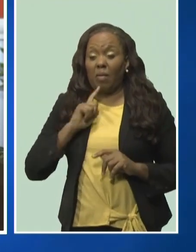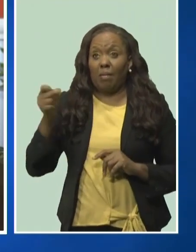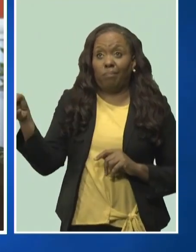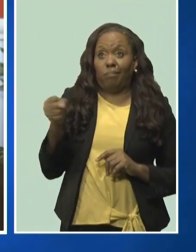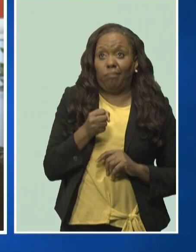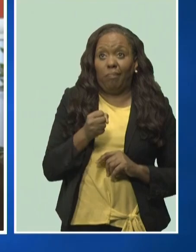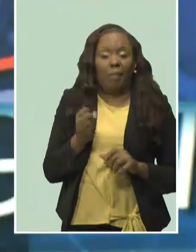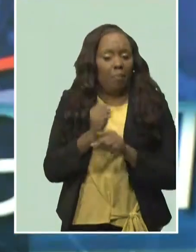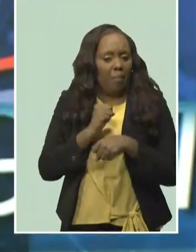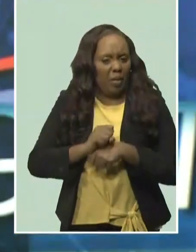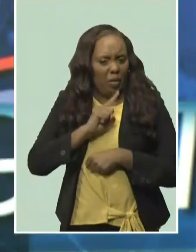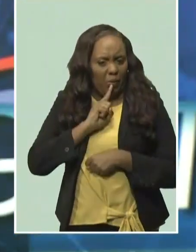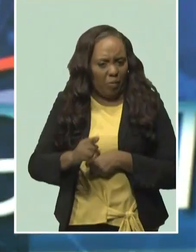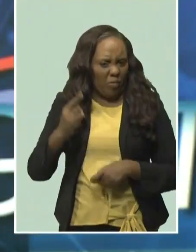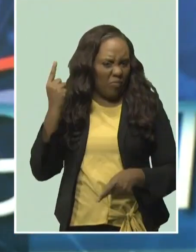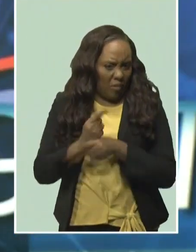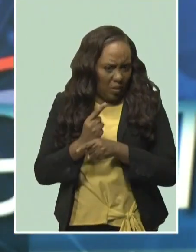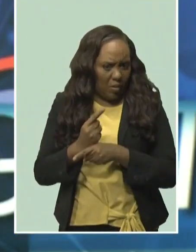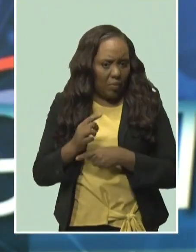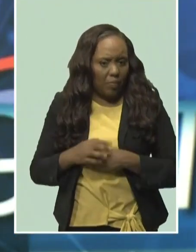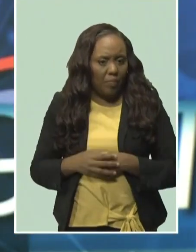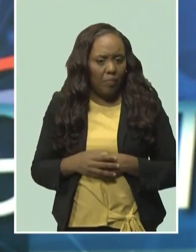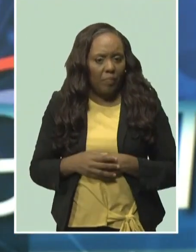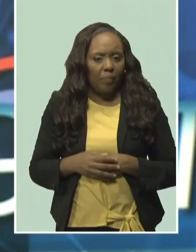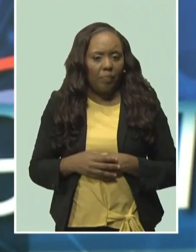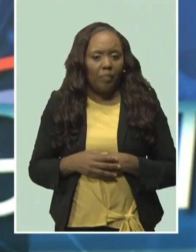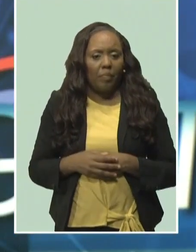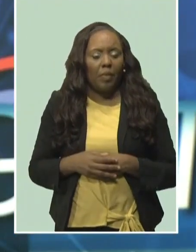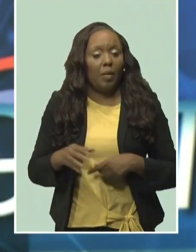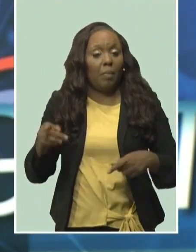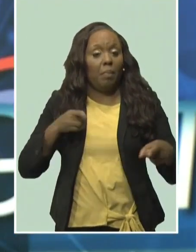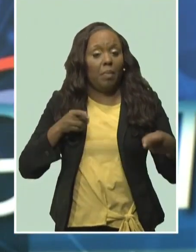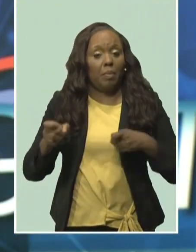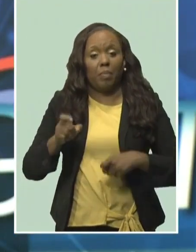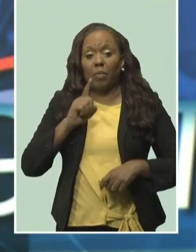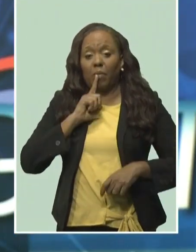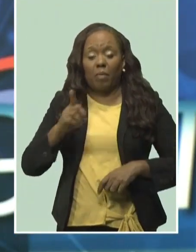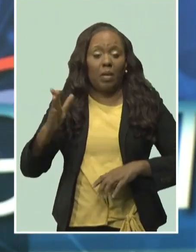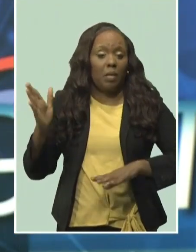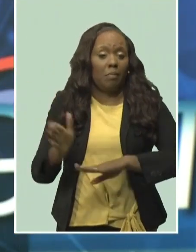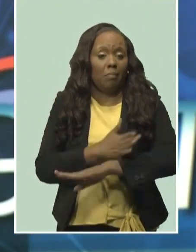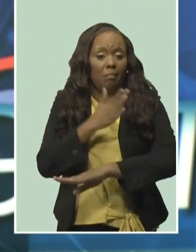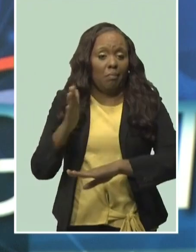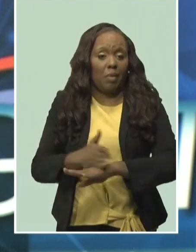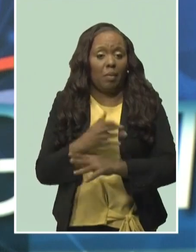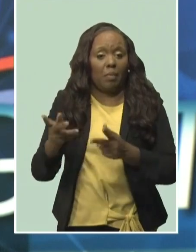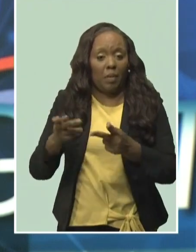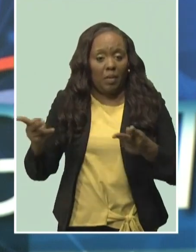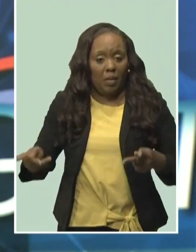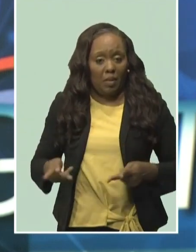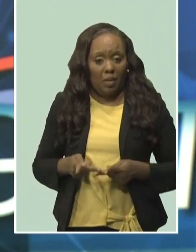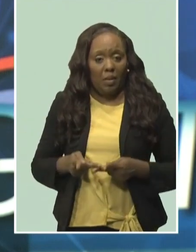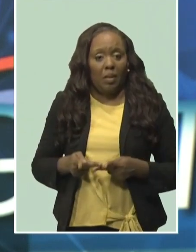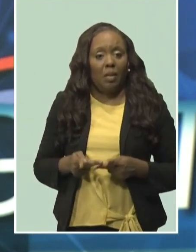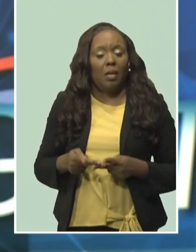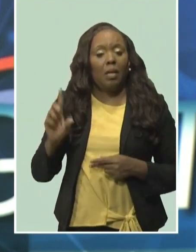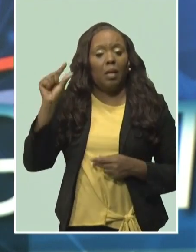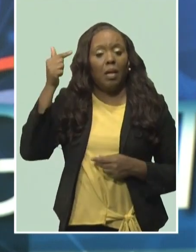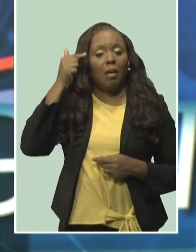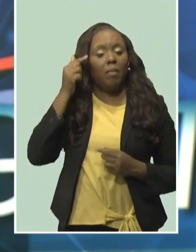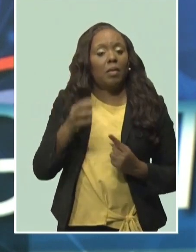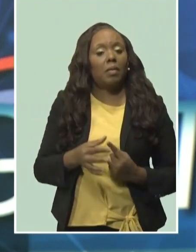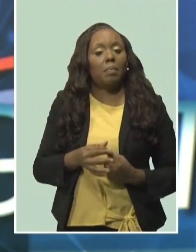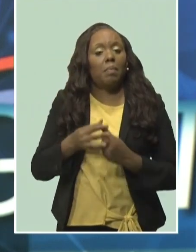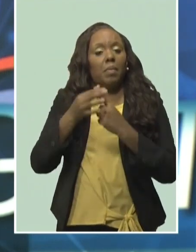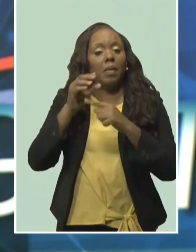way. And in saluting the management for maintaining the facility, Government's Special Advisor on Culture and Heritage, Senator